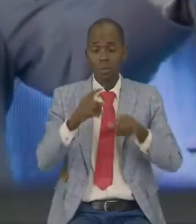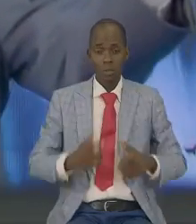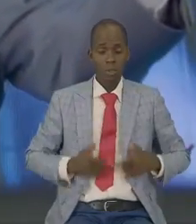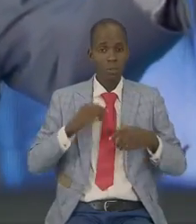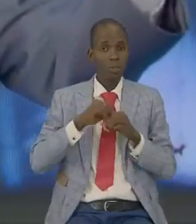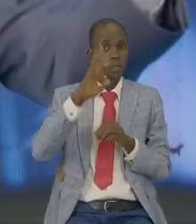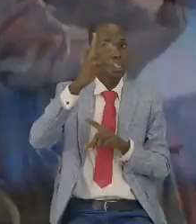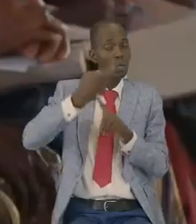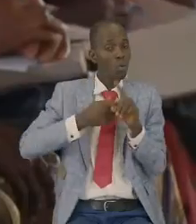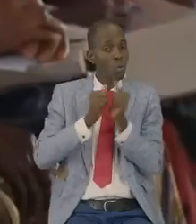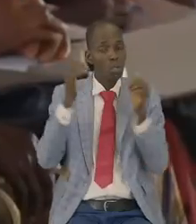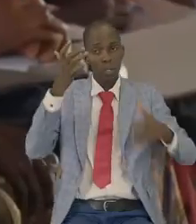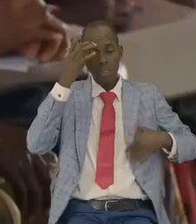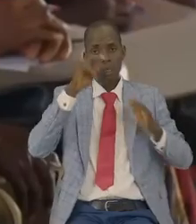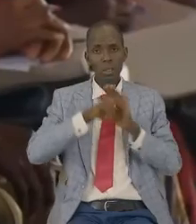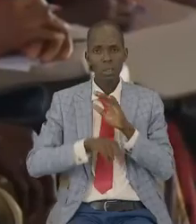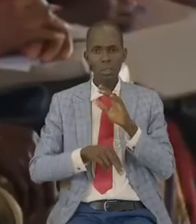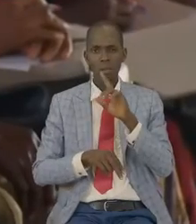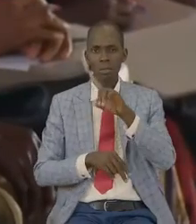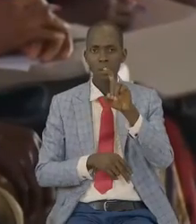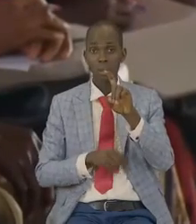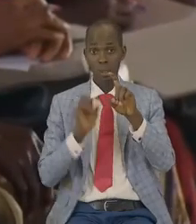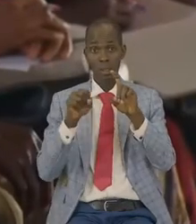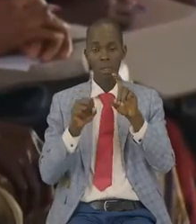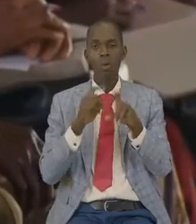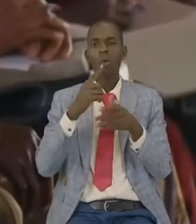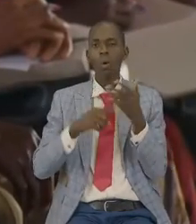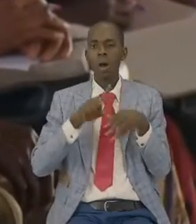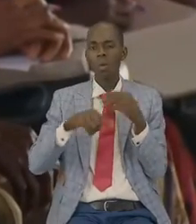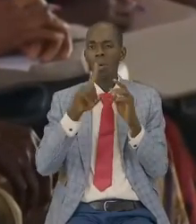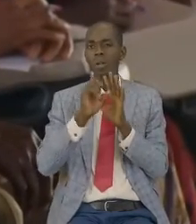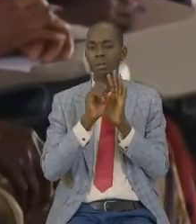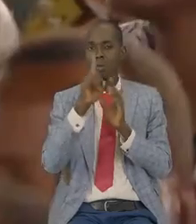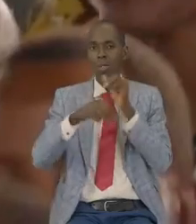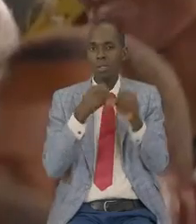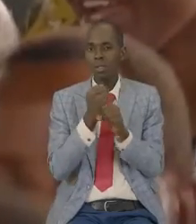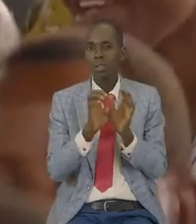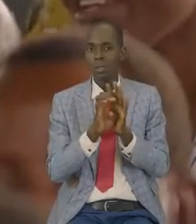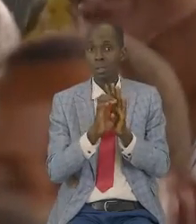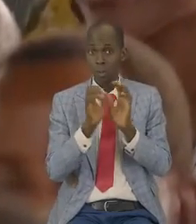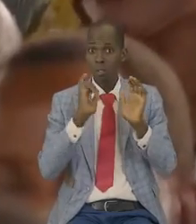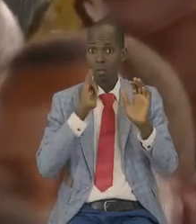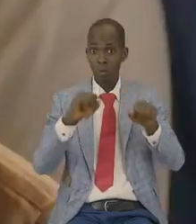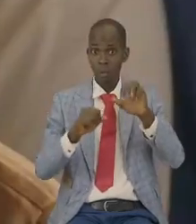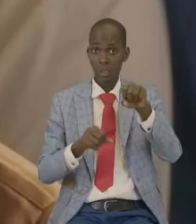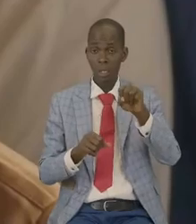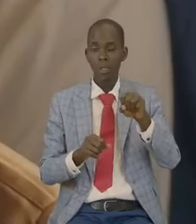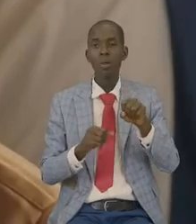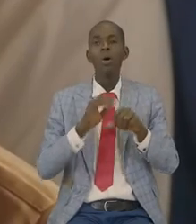sickness? Yes. How about 1 year? Yes. How about the rest of your life? Yes.